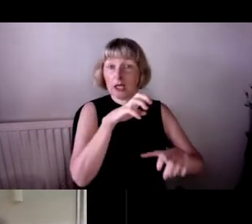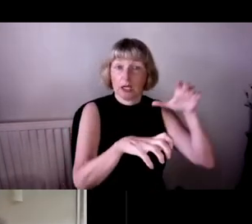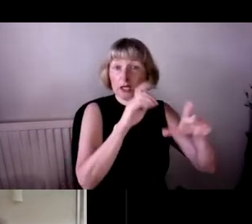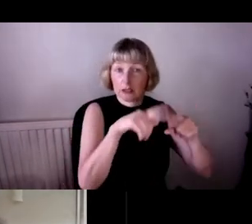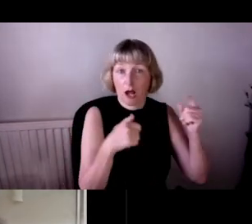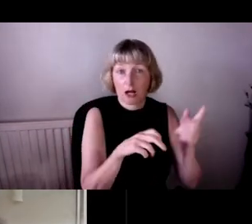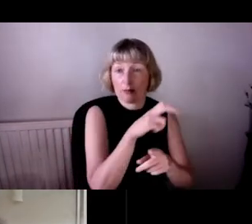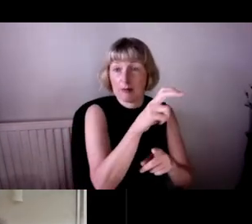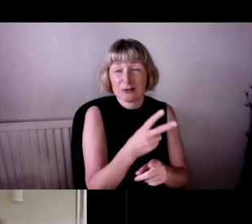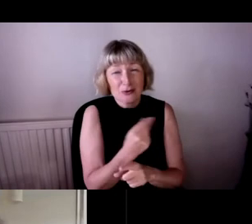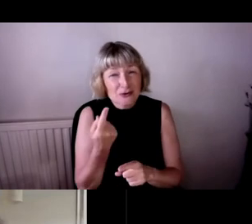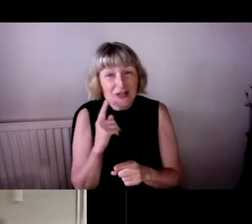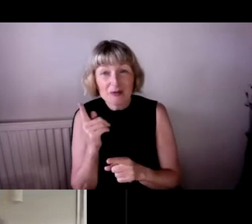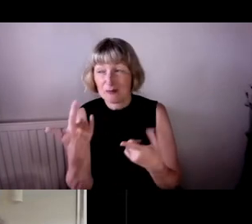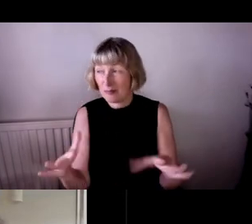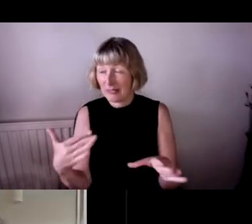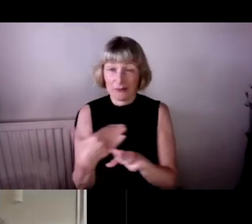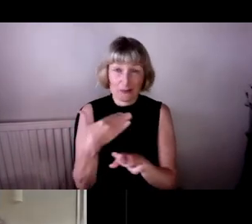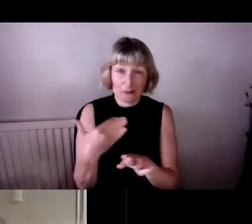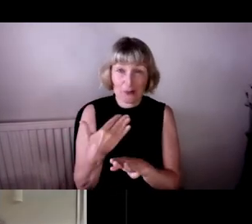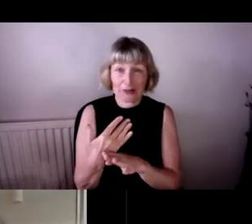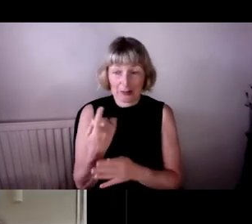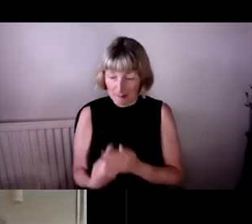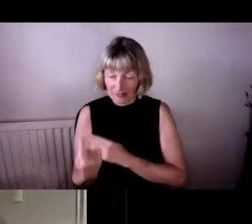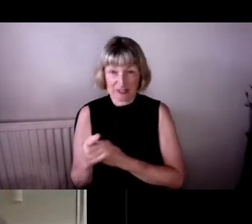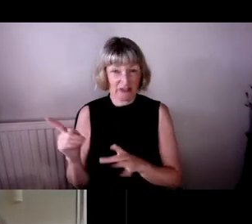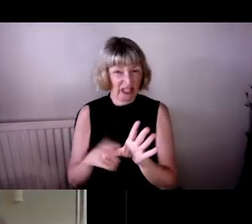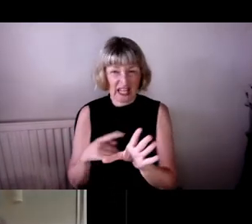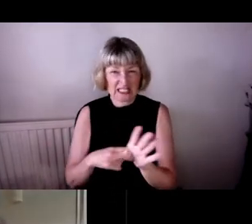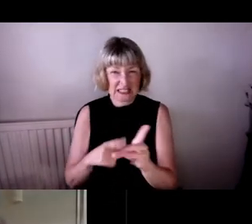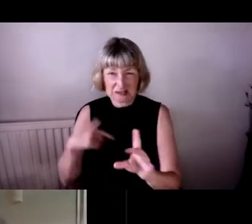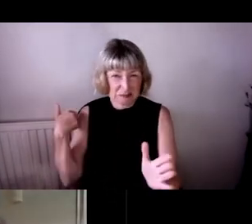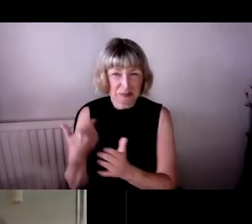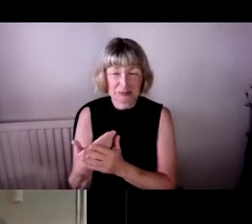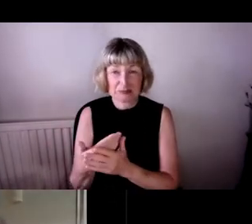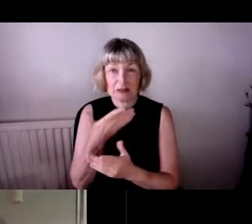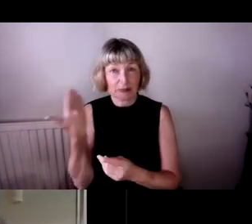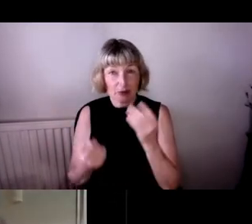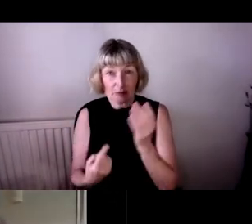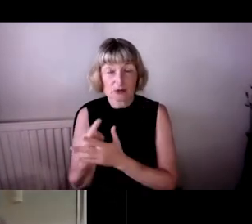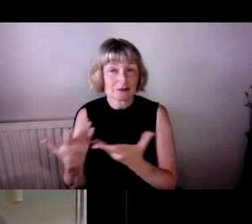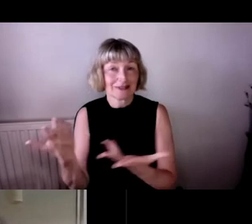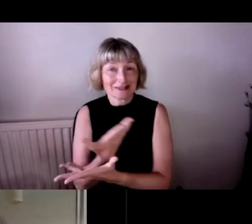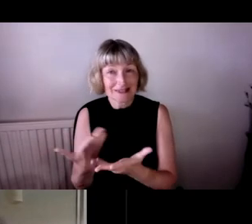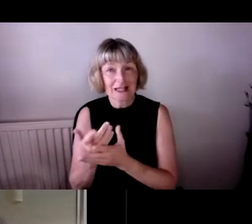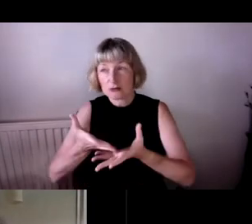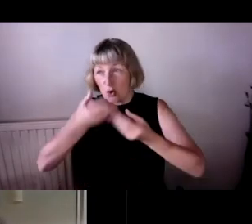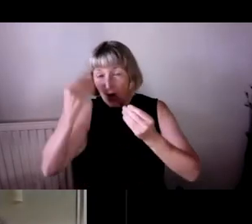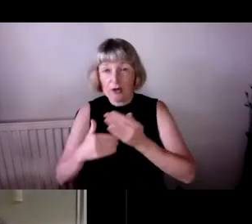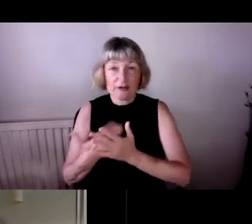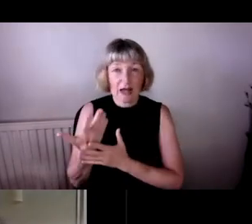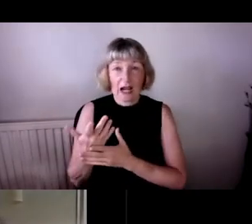people who've been working in kind of a silo, and they haven't had the opportunity to discuss things and learn things from